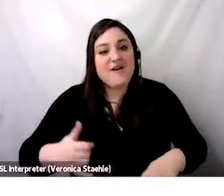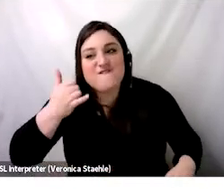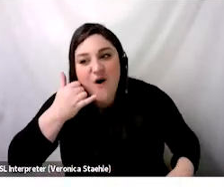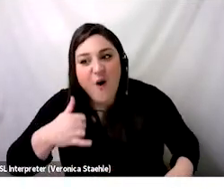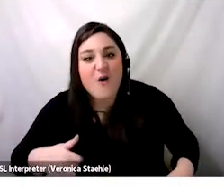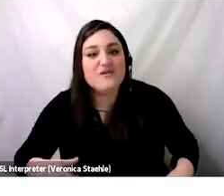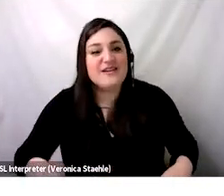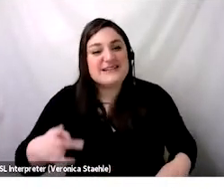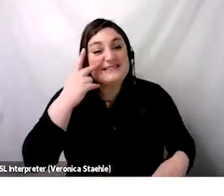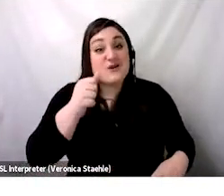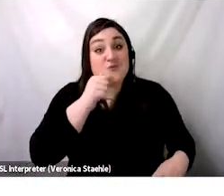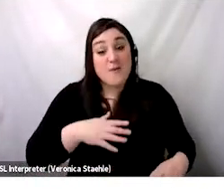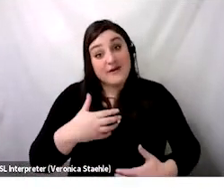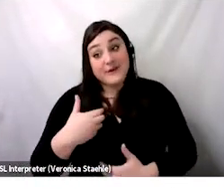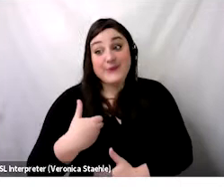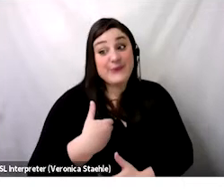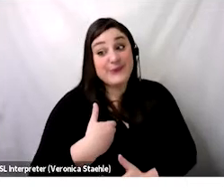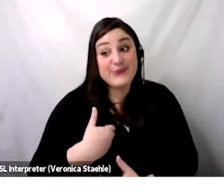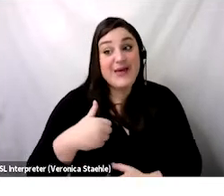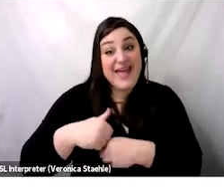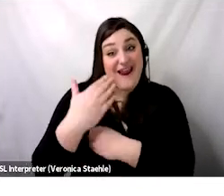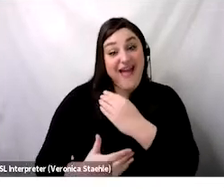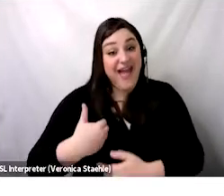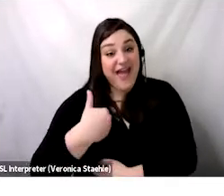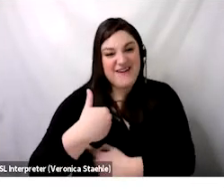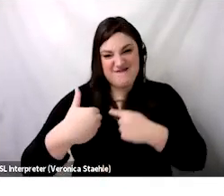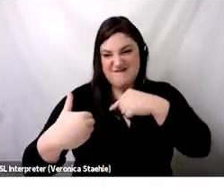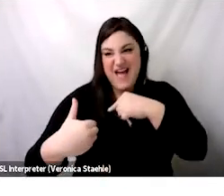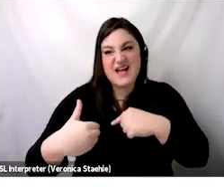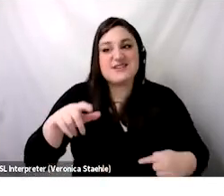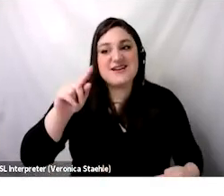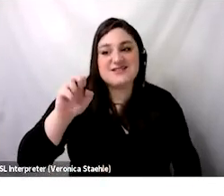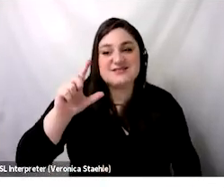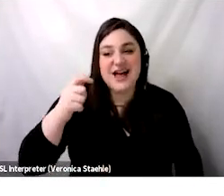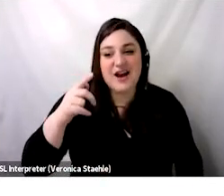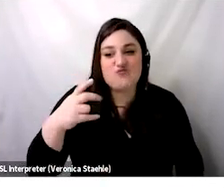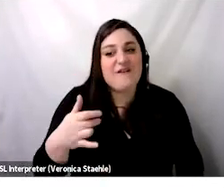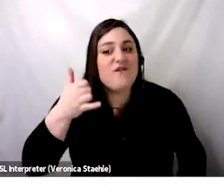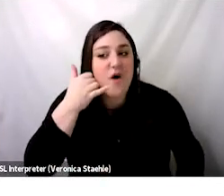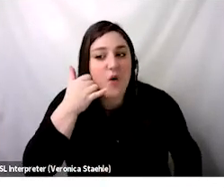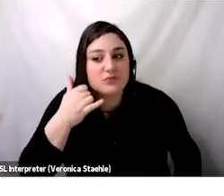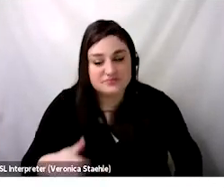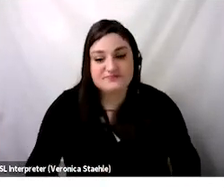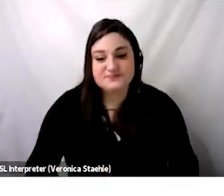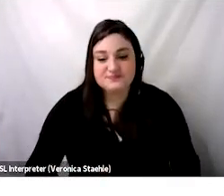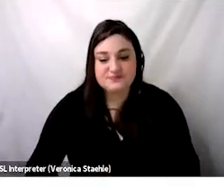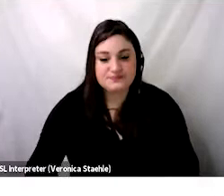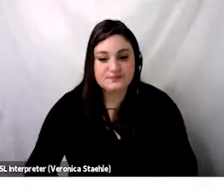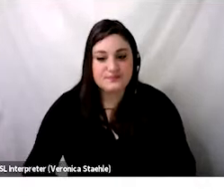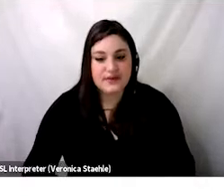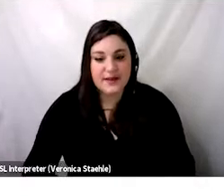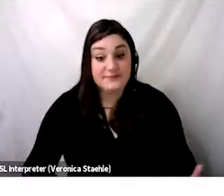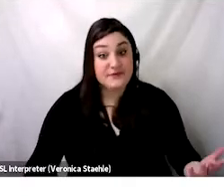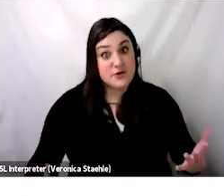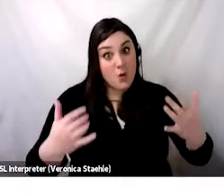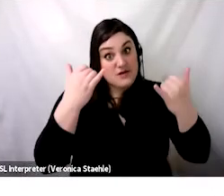of progress. And yet, because of this expansion,